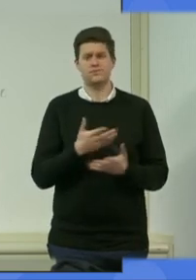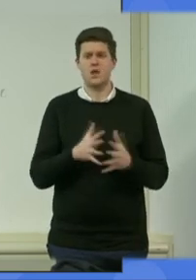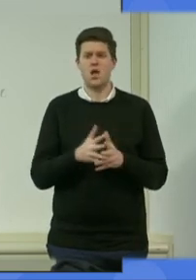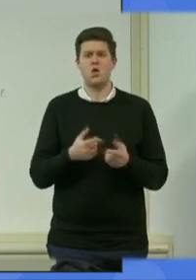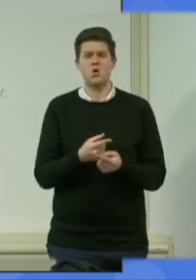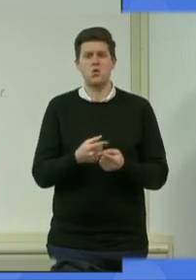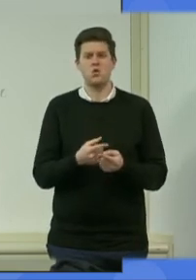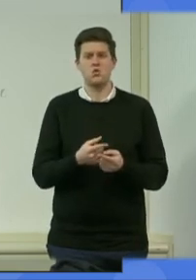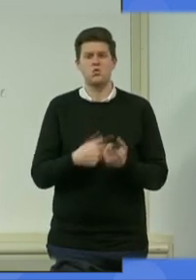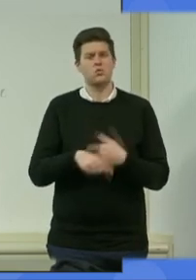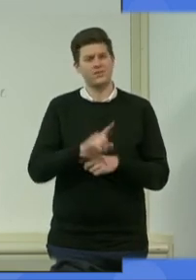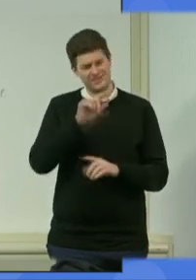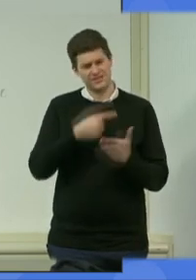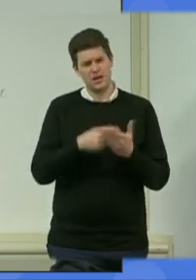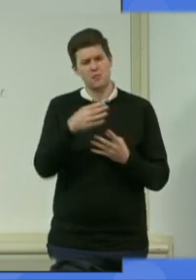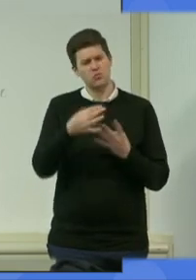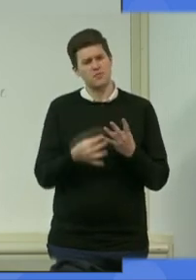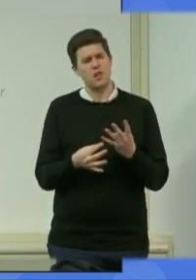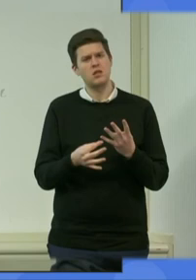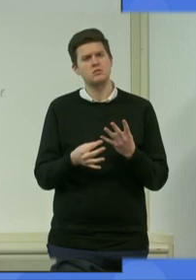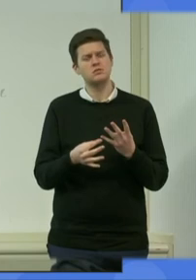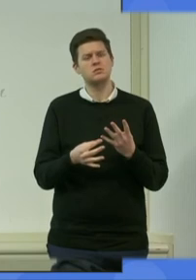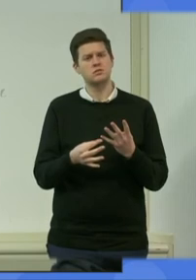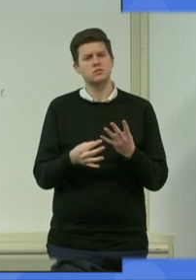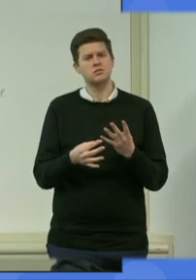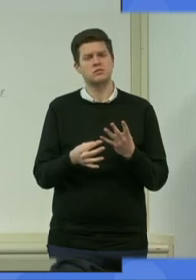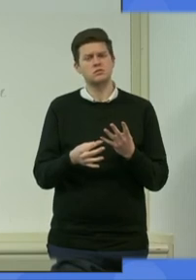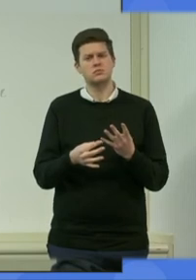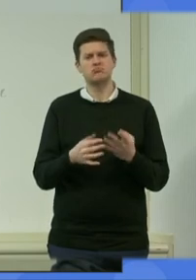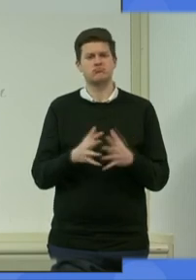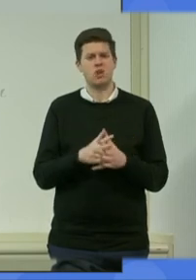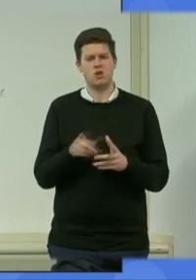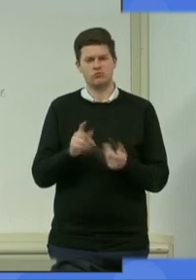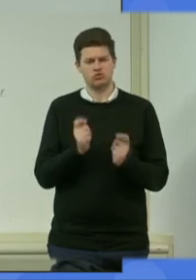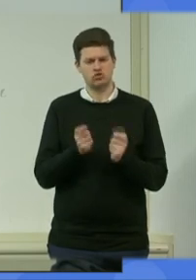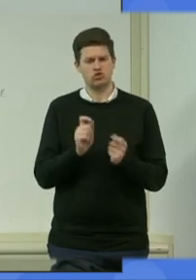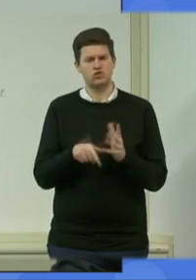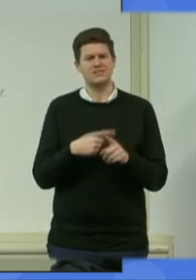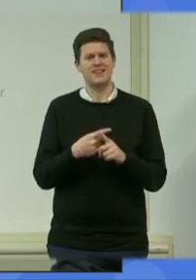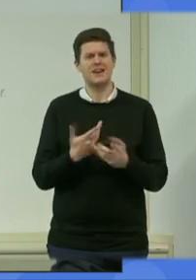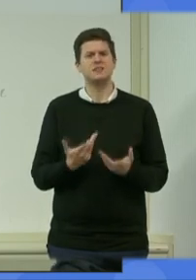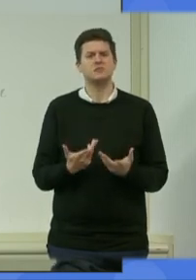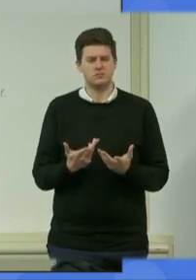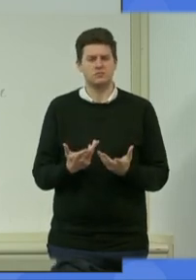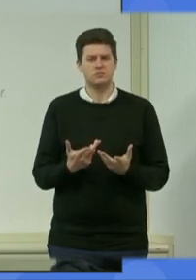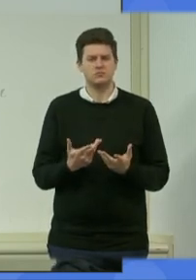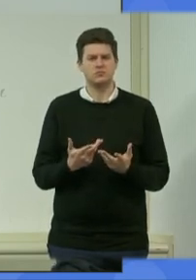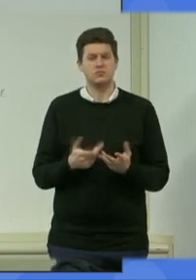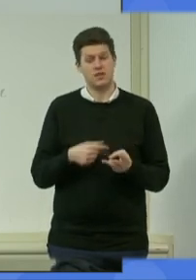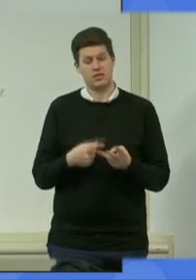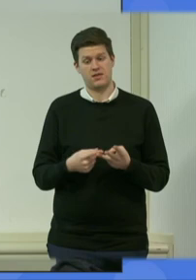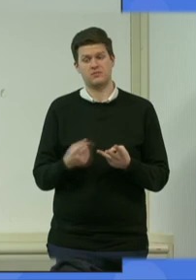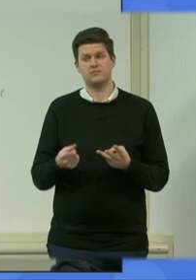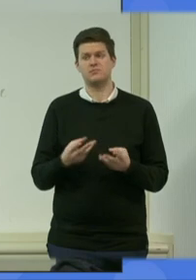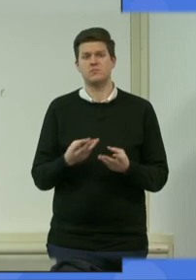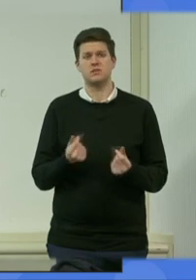what principles are good and how we shape a really strong tax system, what the things work through those examples mentioned. And at the end, just a little bit about some